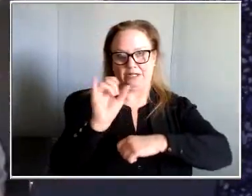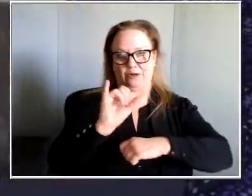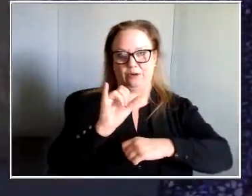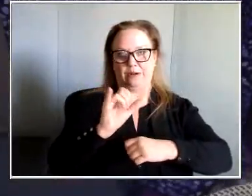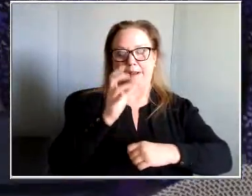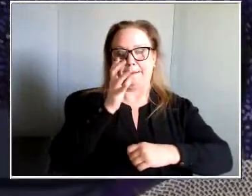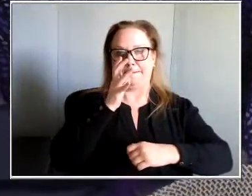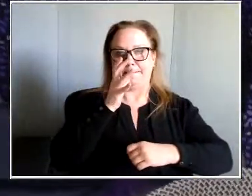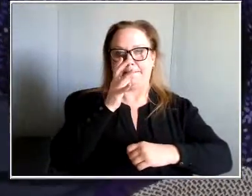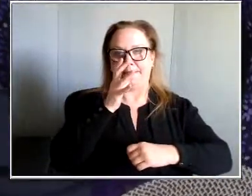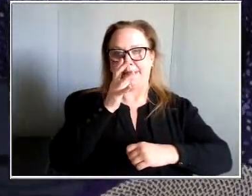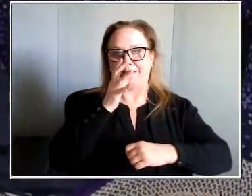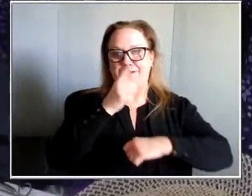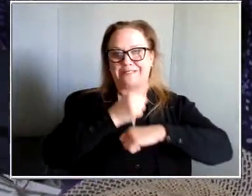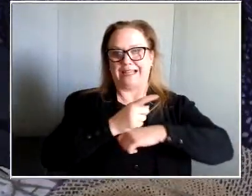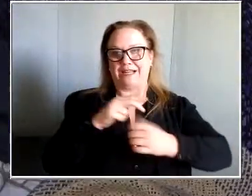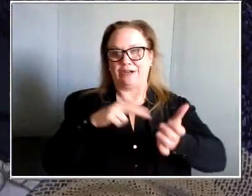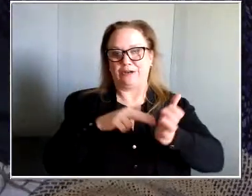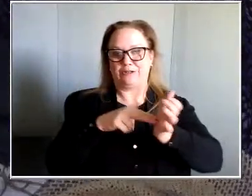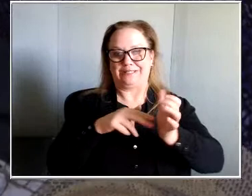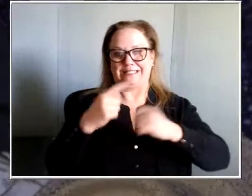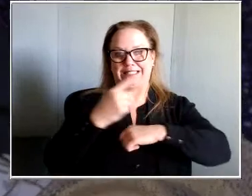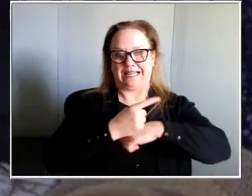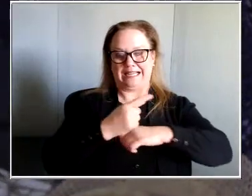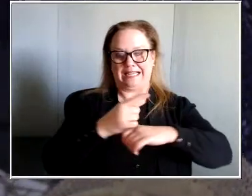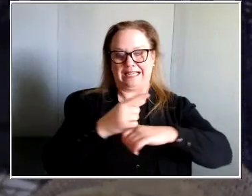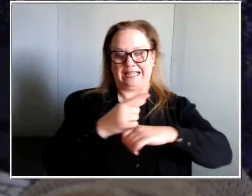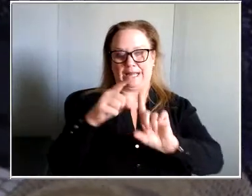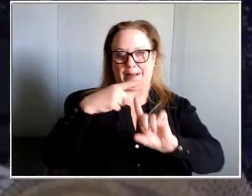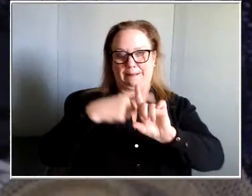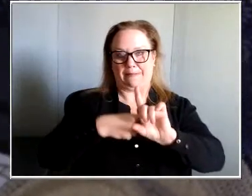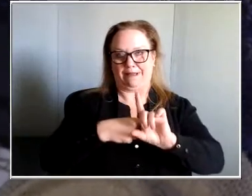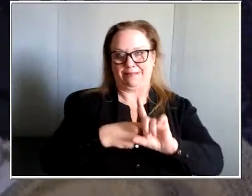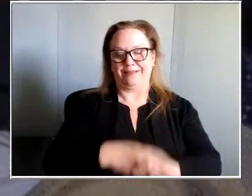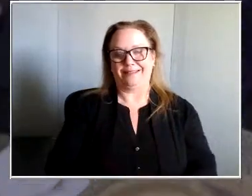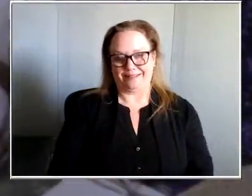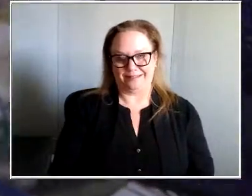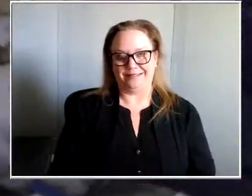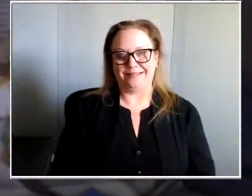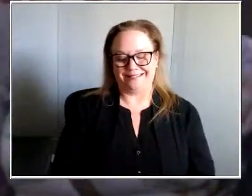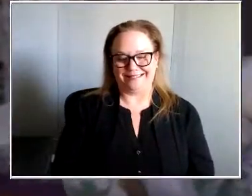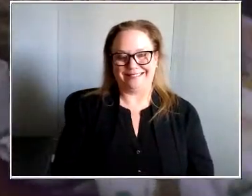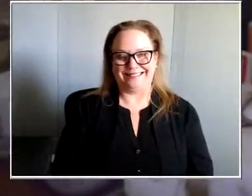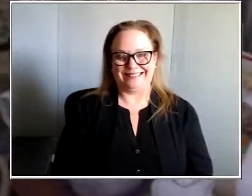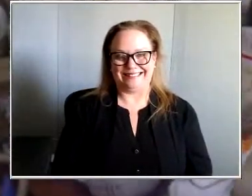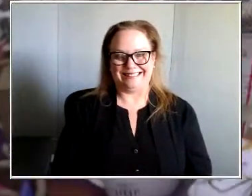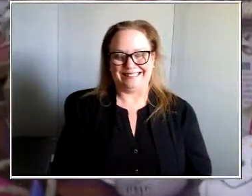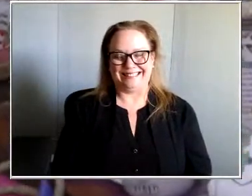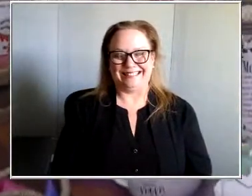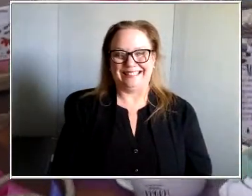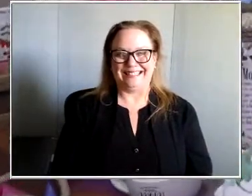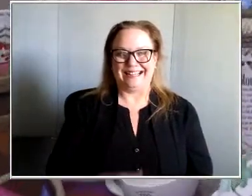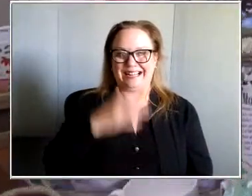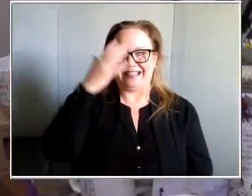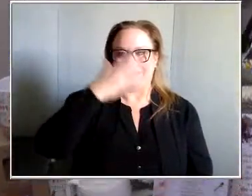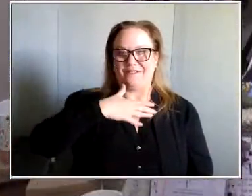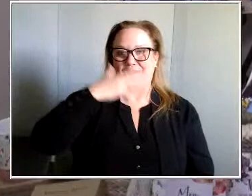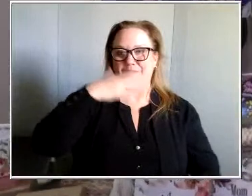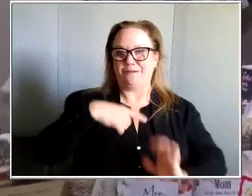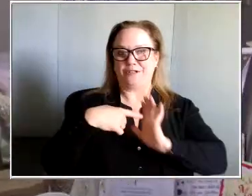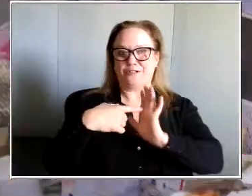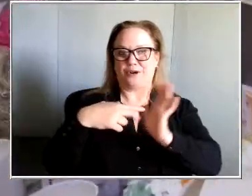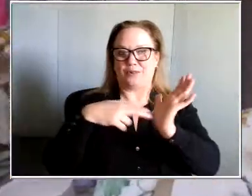and Nurses Day are in the same month, not that far apart. So in the front here, we showcase our